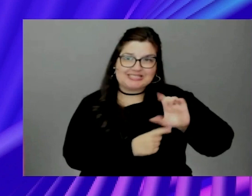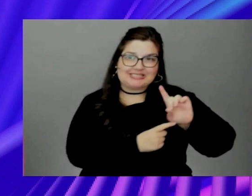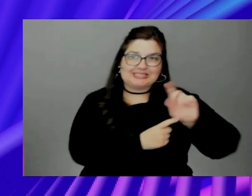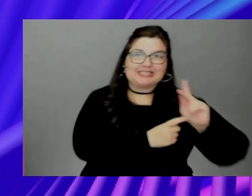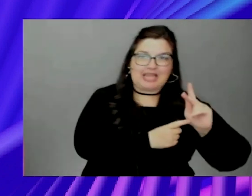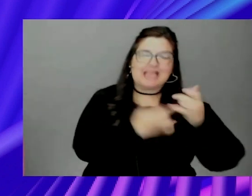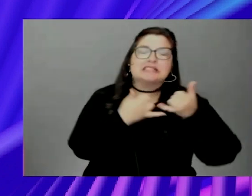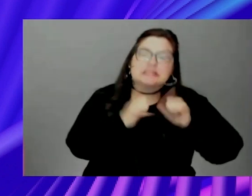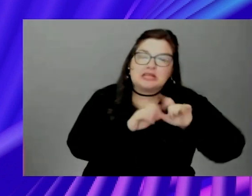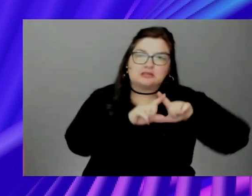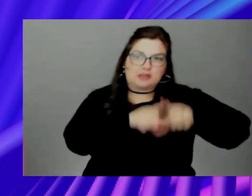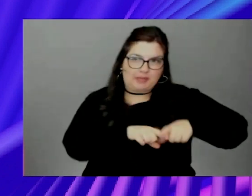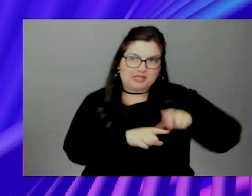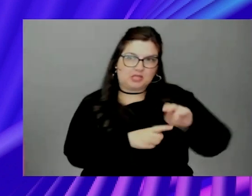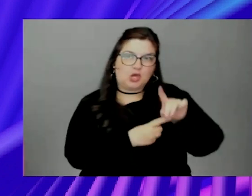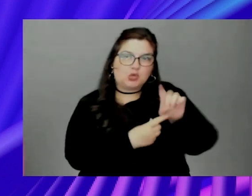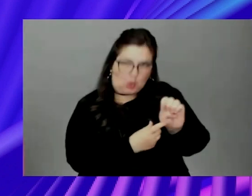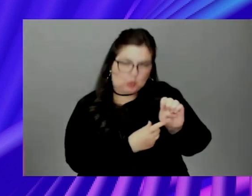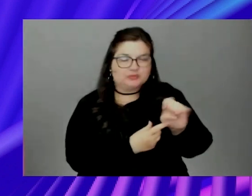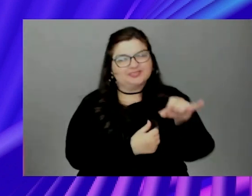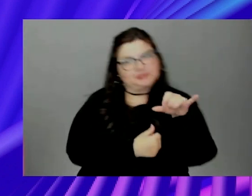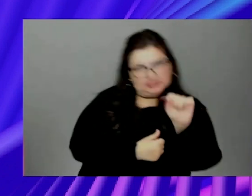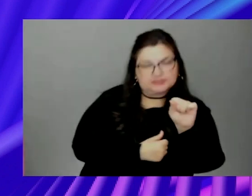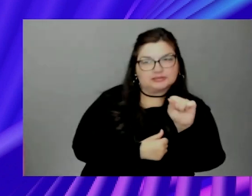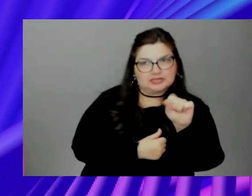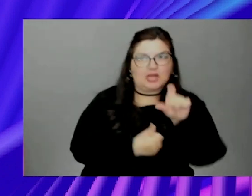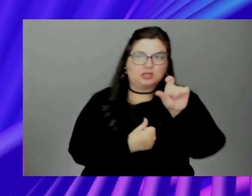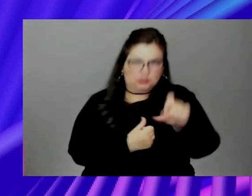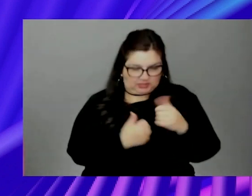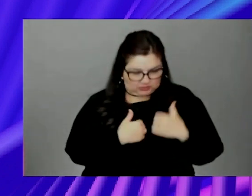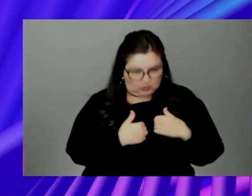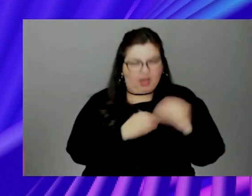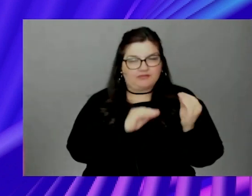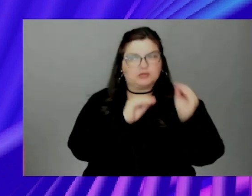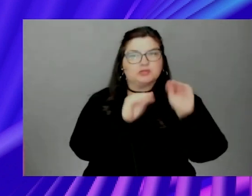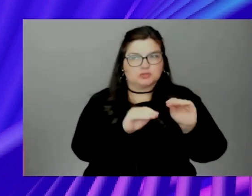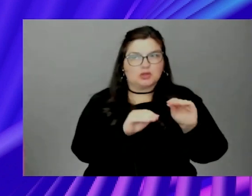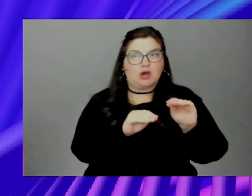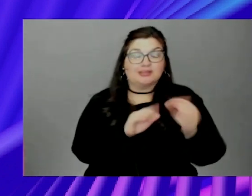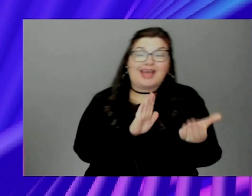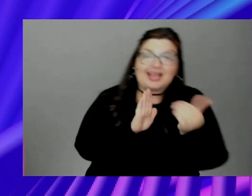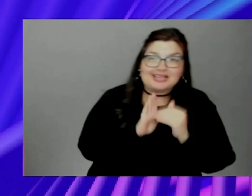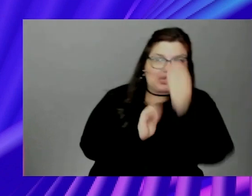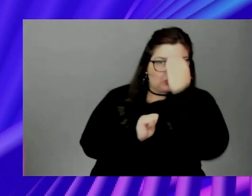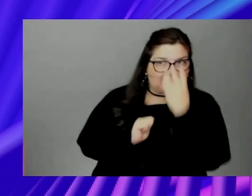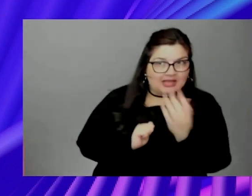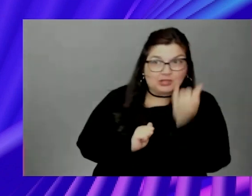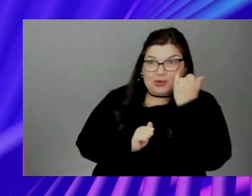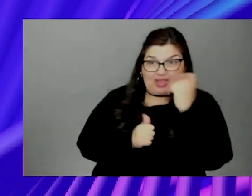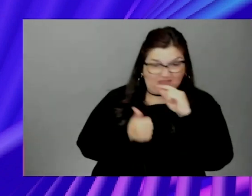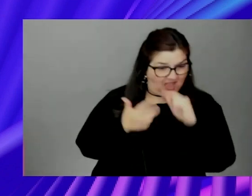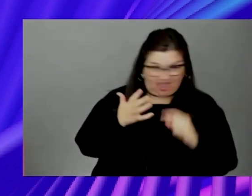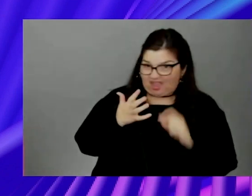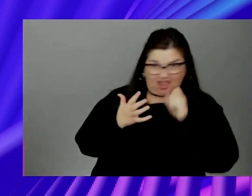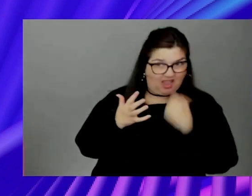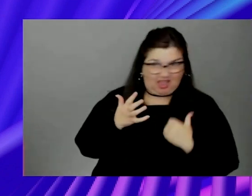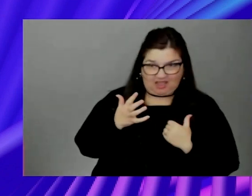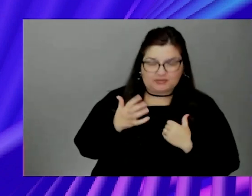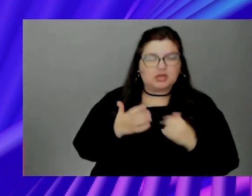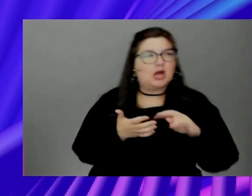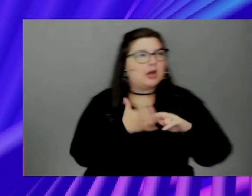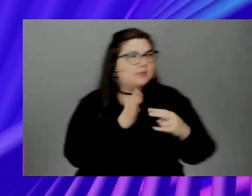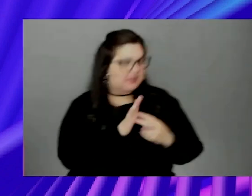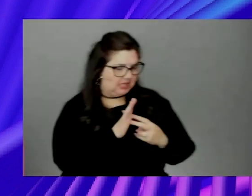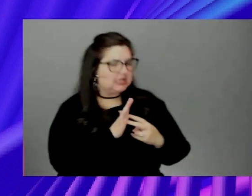on Node.js. So you do need to have that installed too. So it'll let you know if you don't have those. So CDK and Node.js, and